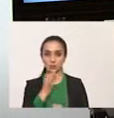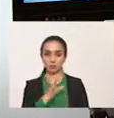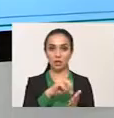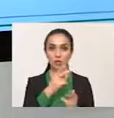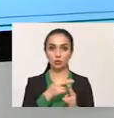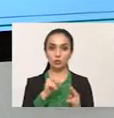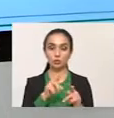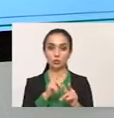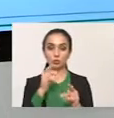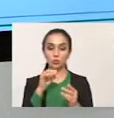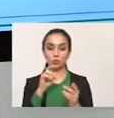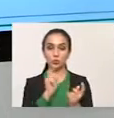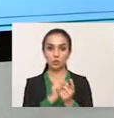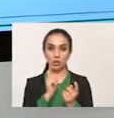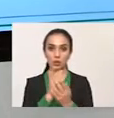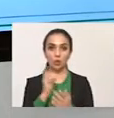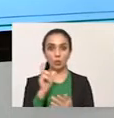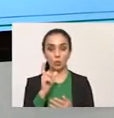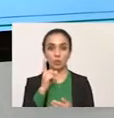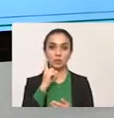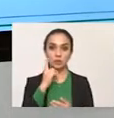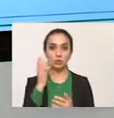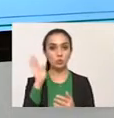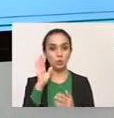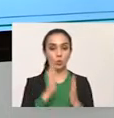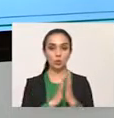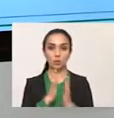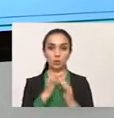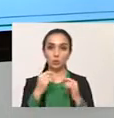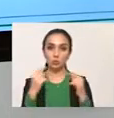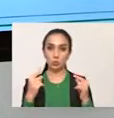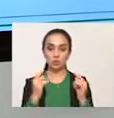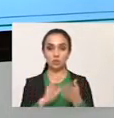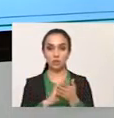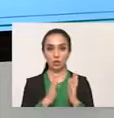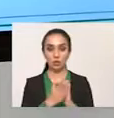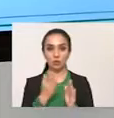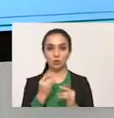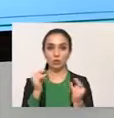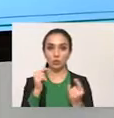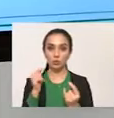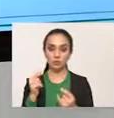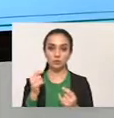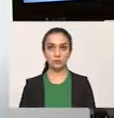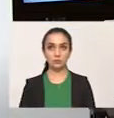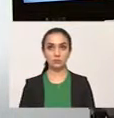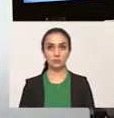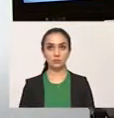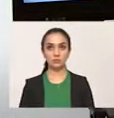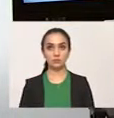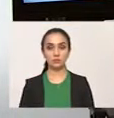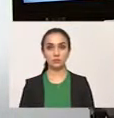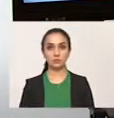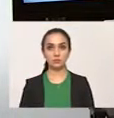edik. Ko'k yashil suvutlar turli sharoitlarda o'sishga moslashgan edi.